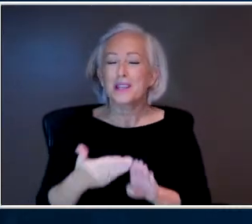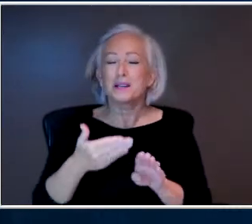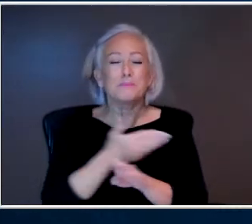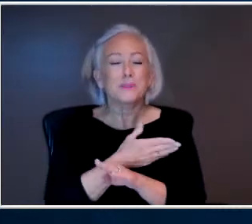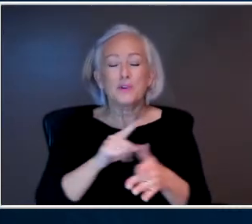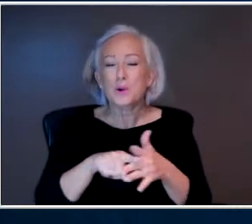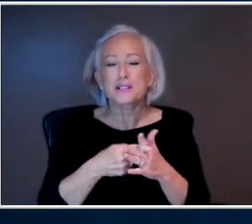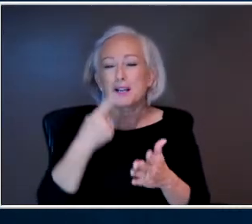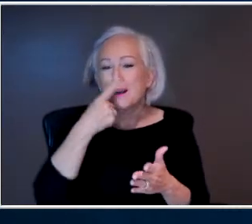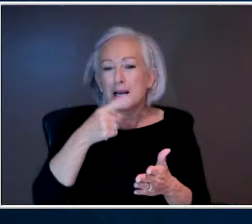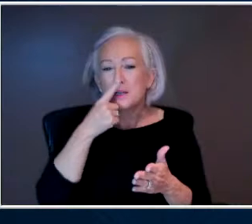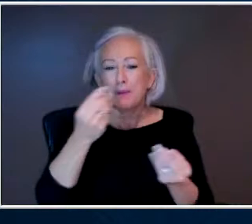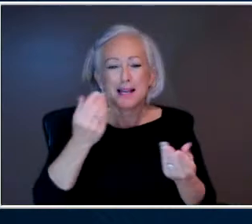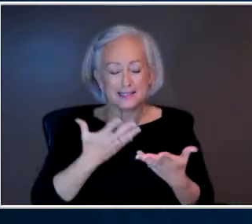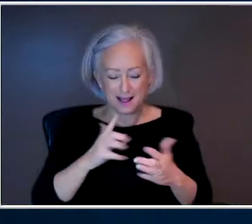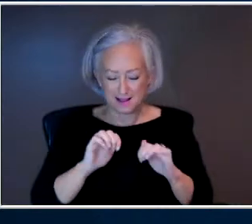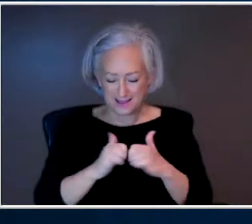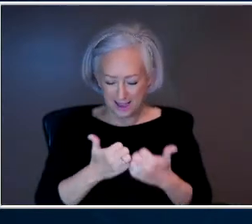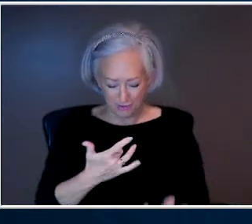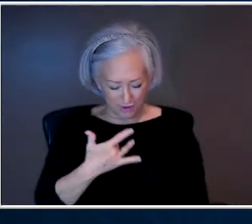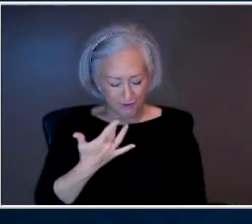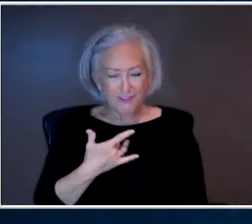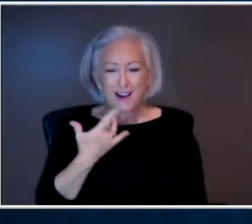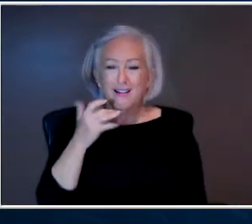those feelings that you remember?